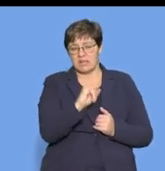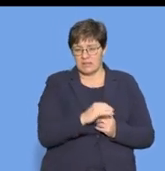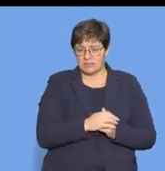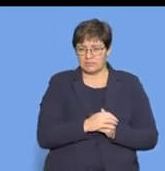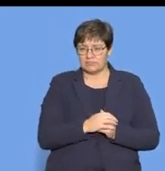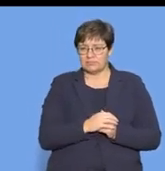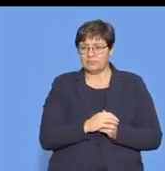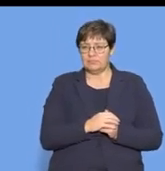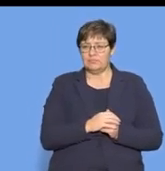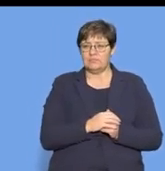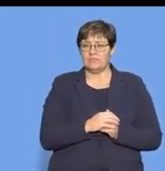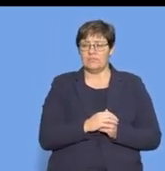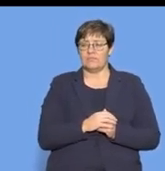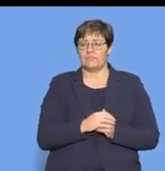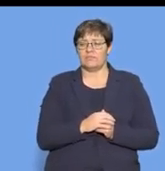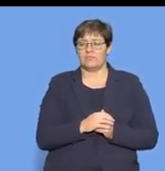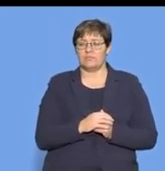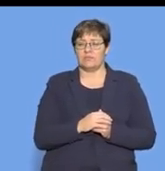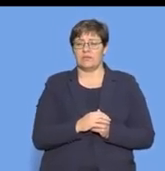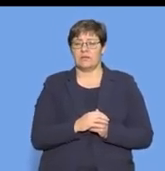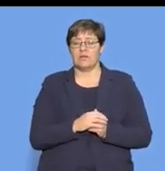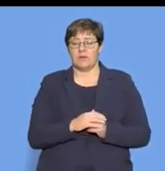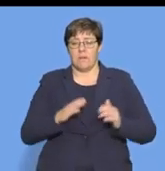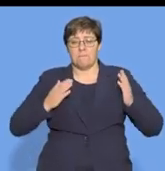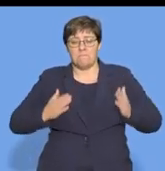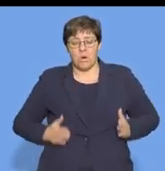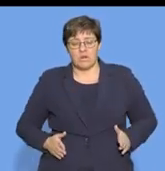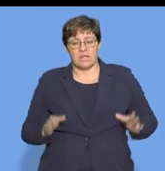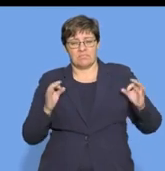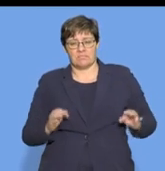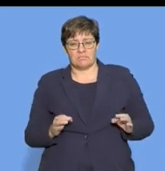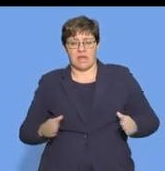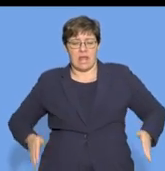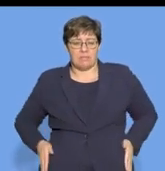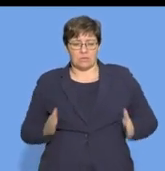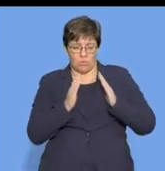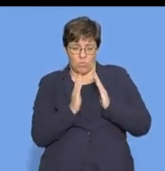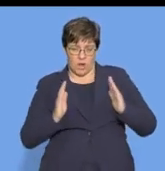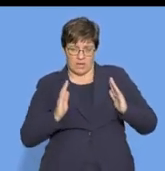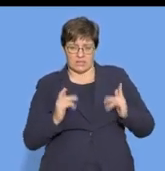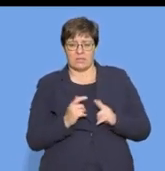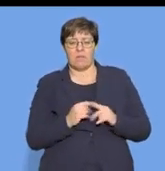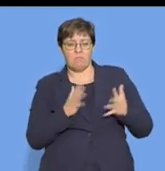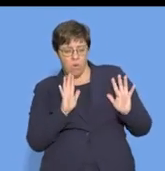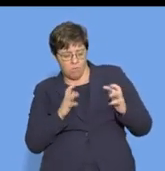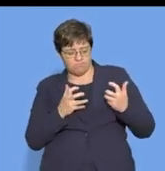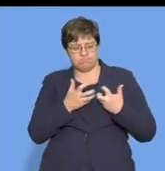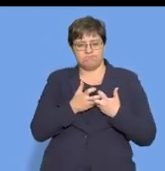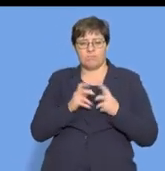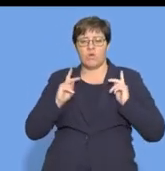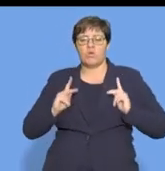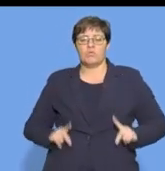protruding jaw. So if you have a look on the diagram here, but the slender body with wide hips,